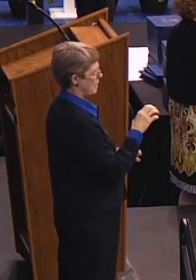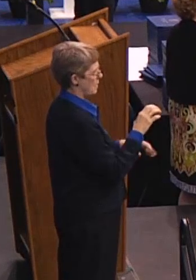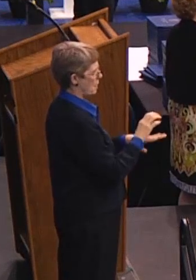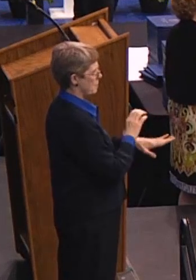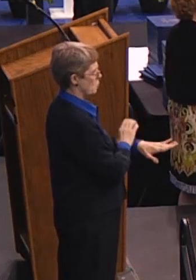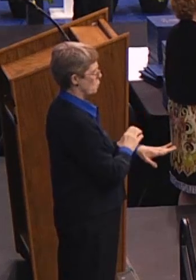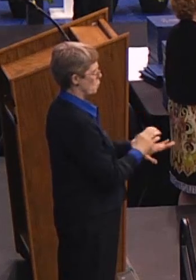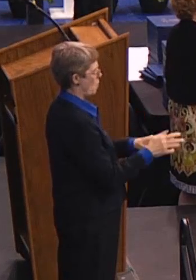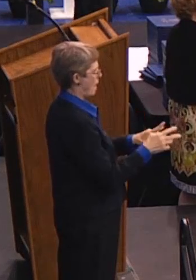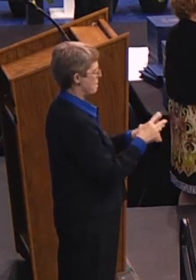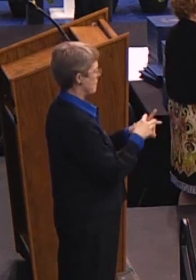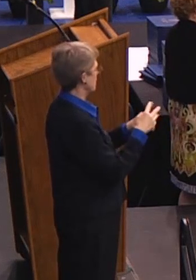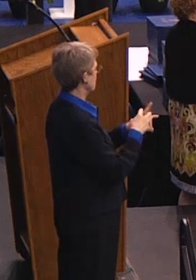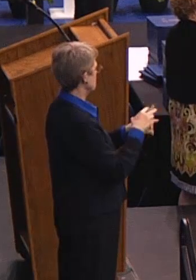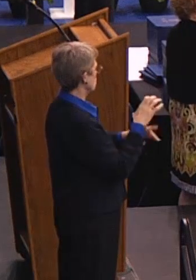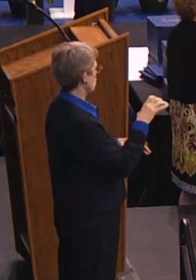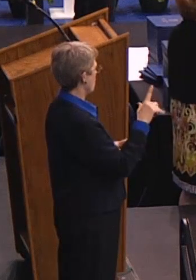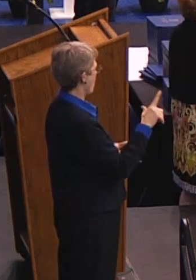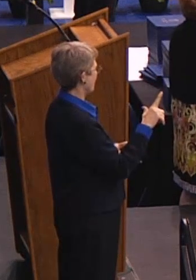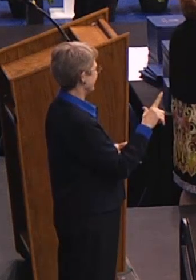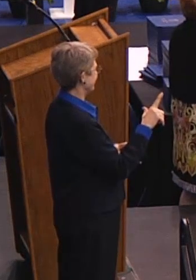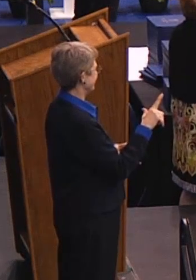laude.